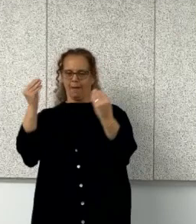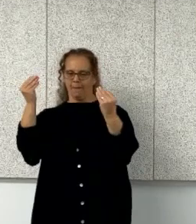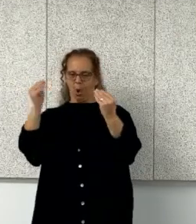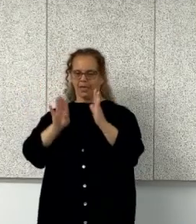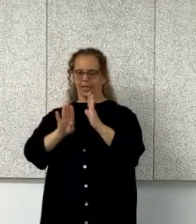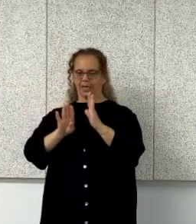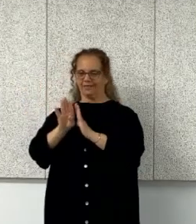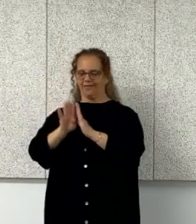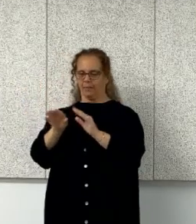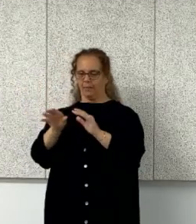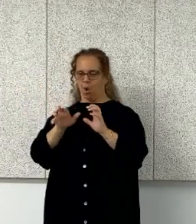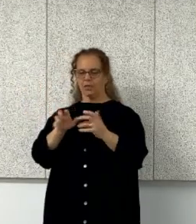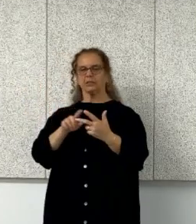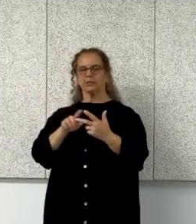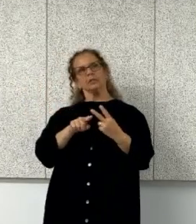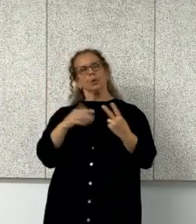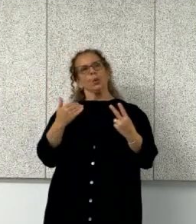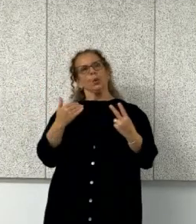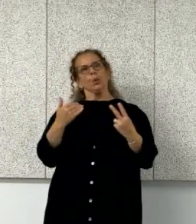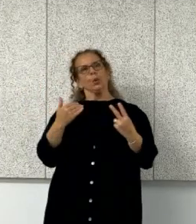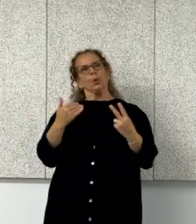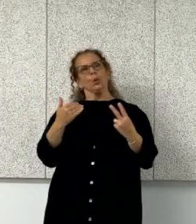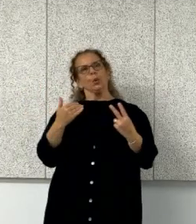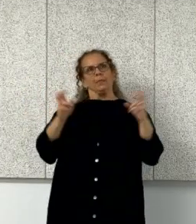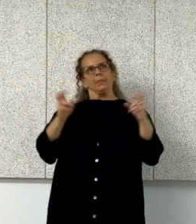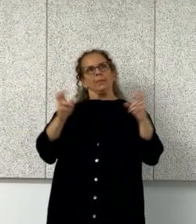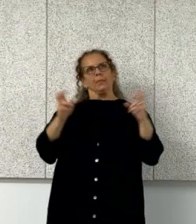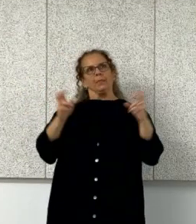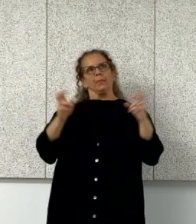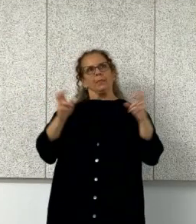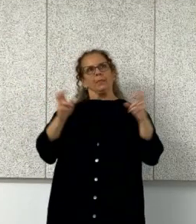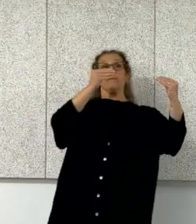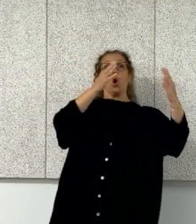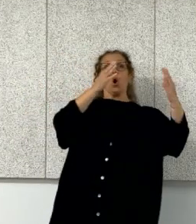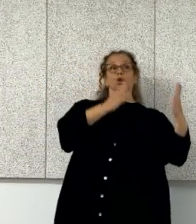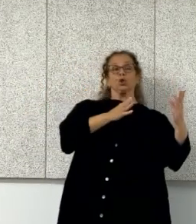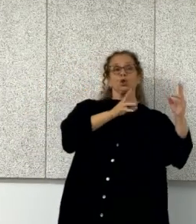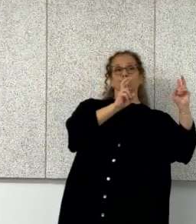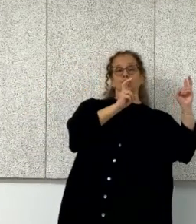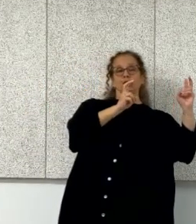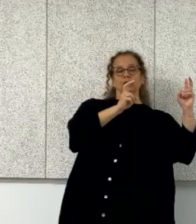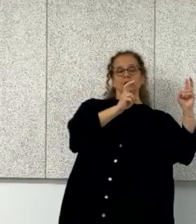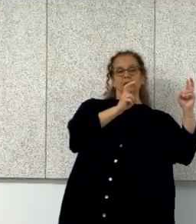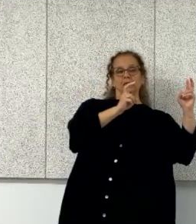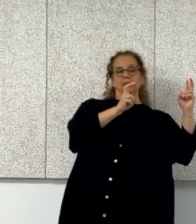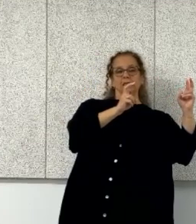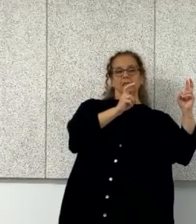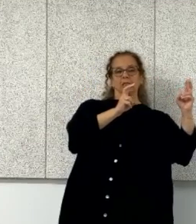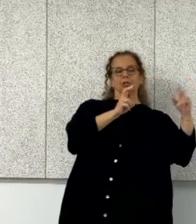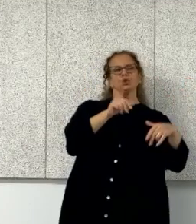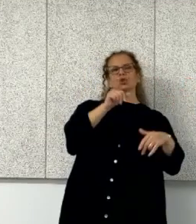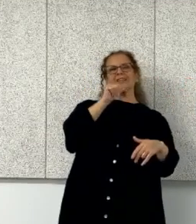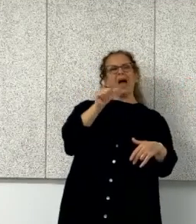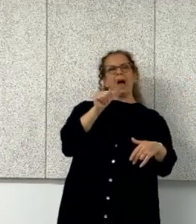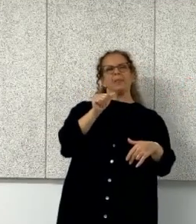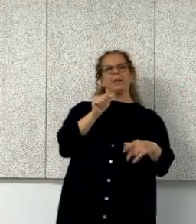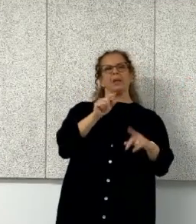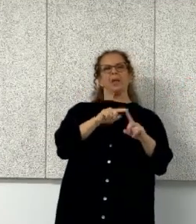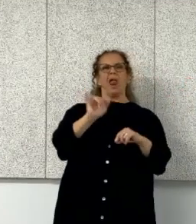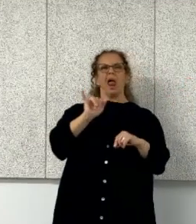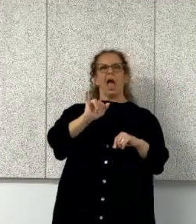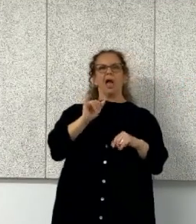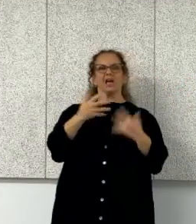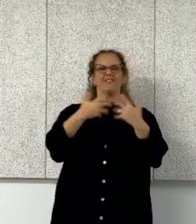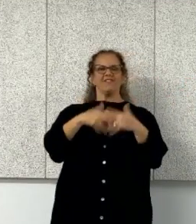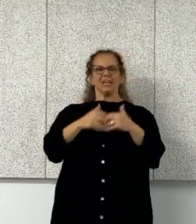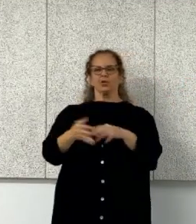topic belongs. And I think we need to take marketers out of the space of just being at the end of the conveyor belt or the end of the assembly line to say like,